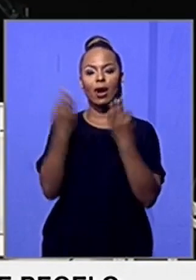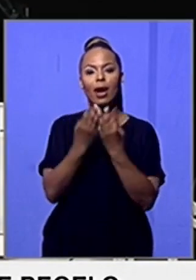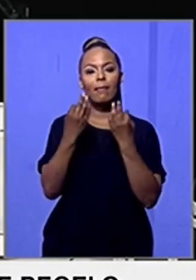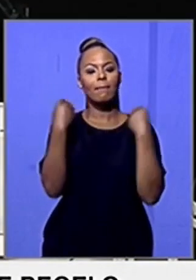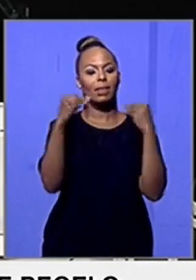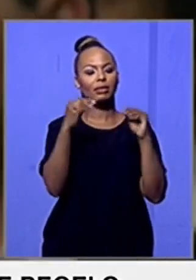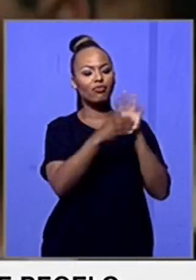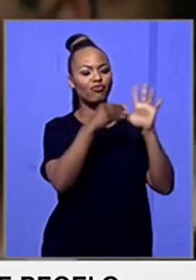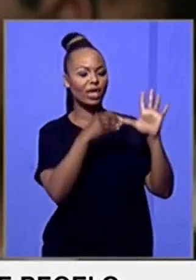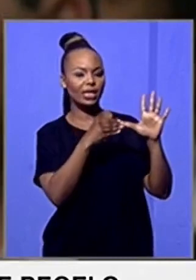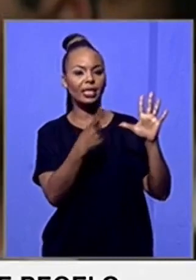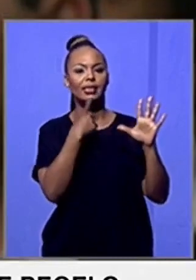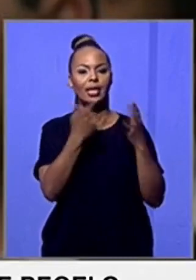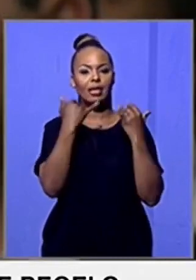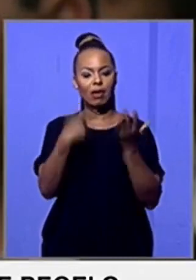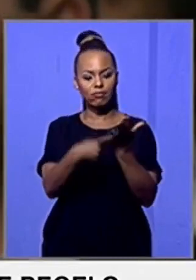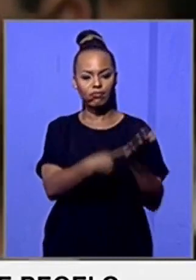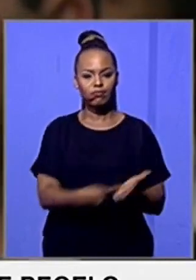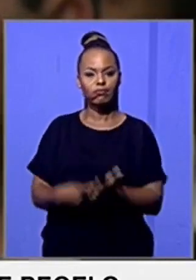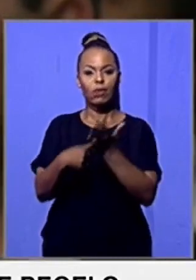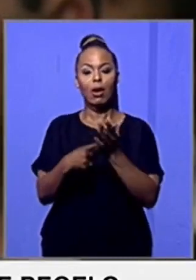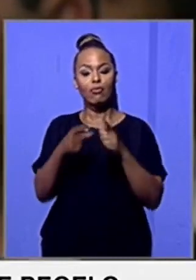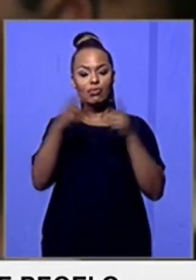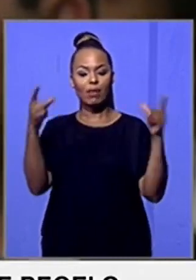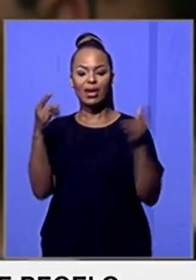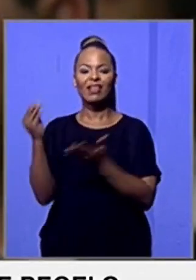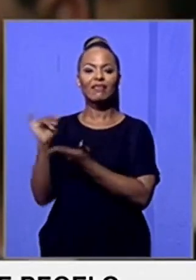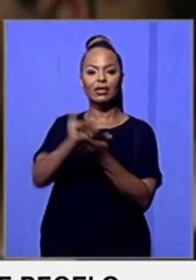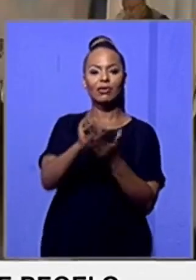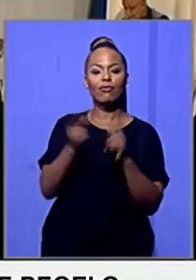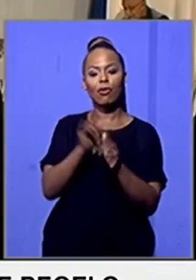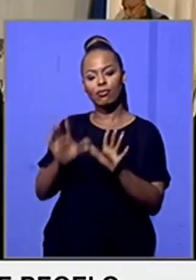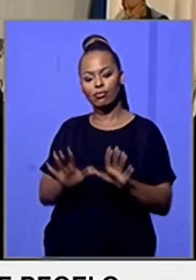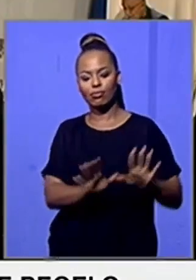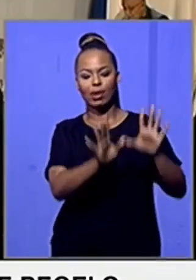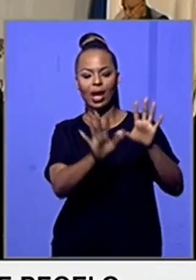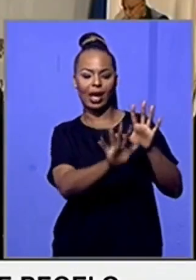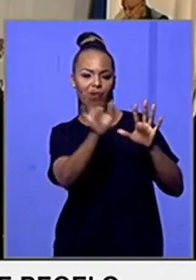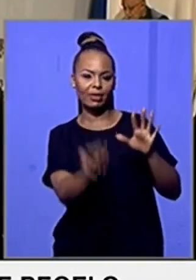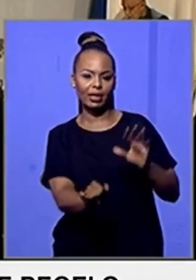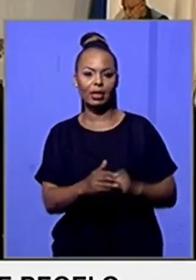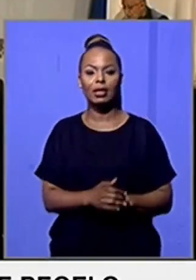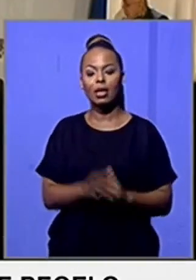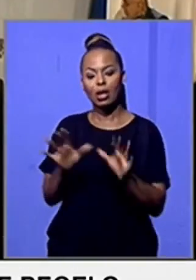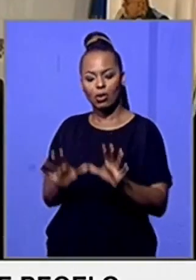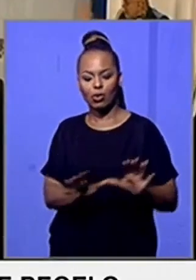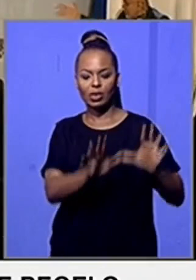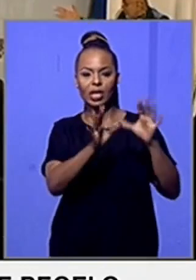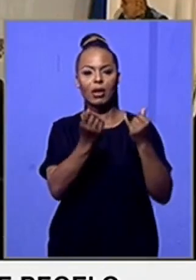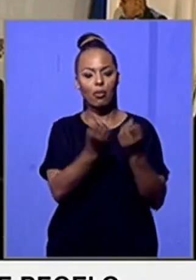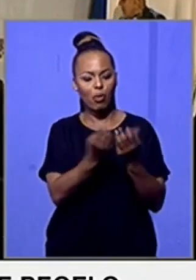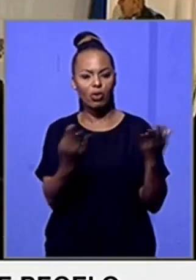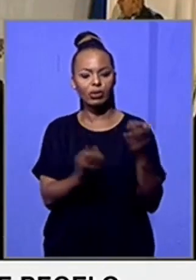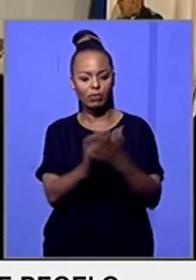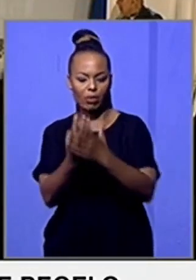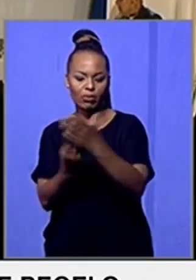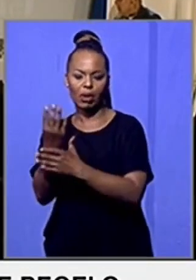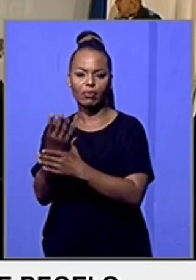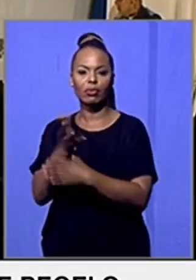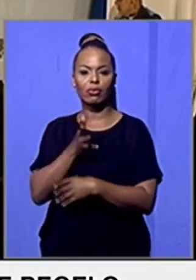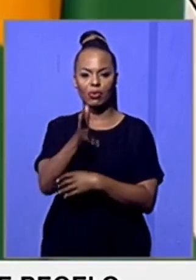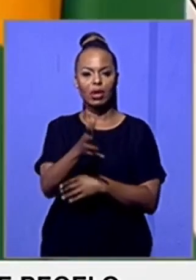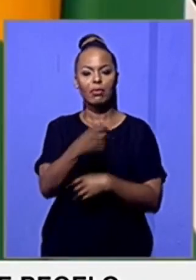lekhubulo le latelang la kgolo le tlile go tswa mo Afrika. Se ke jaaka fa kontinente e atolosa le go tlhabolola dikuno tsa bone